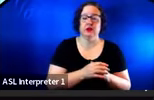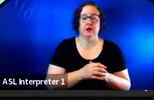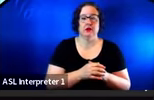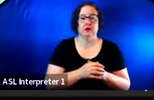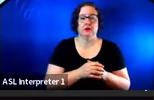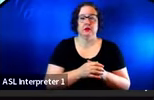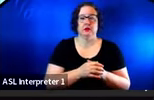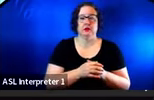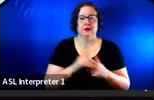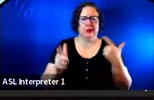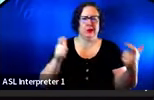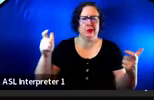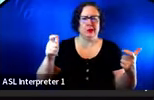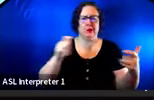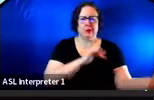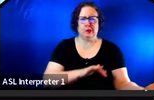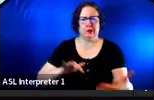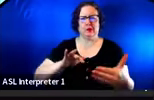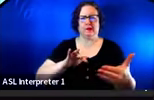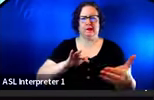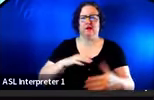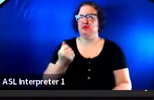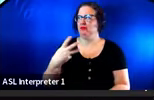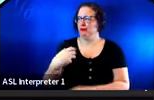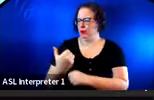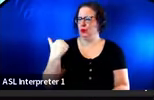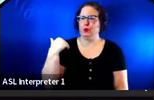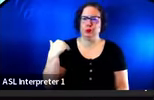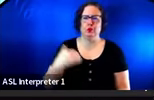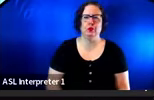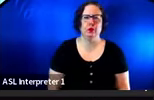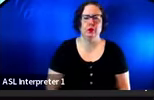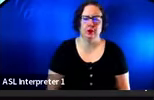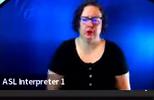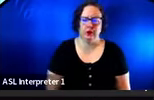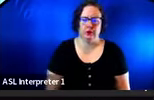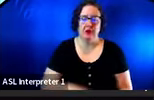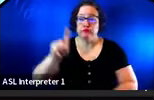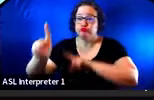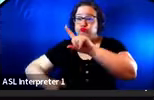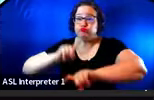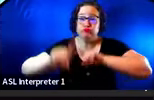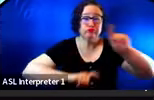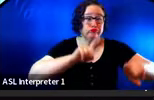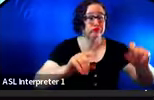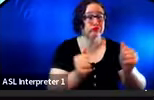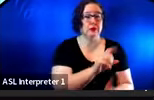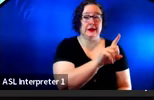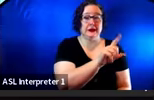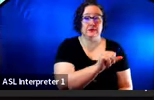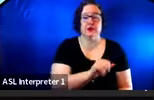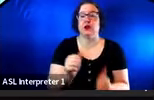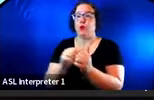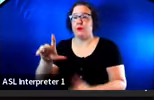large study done a few years ago that polled people with disabilities and people without